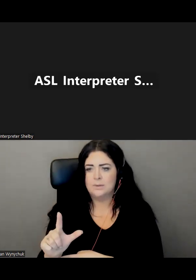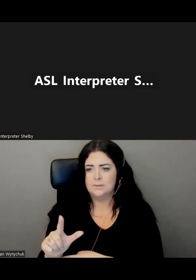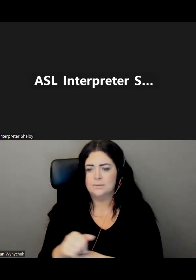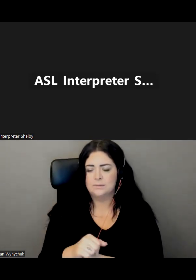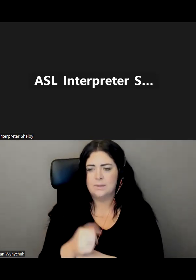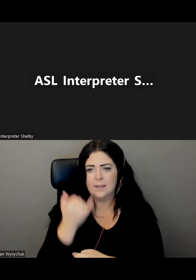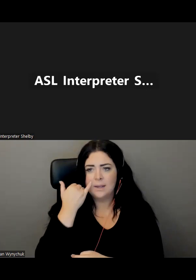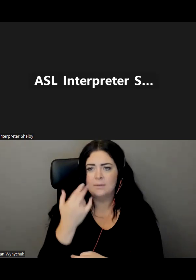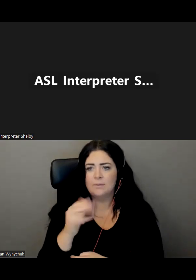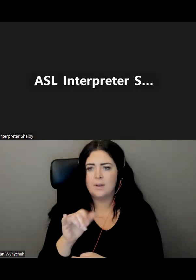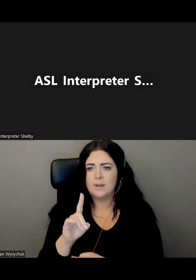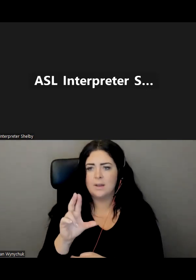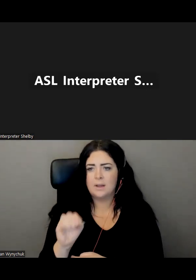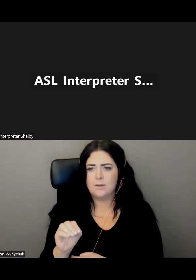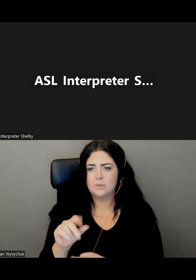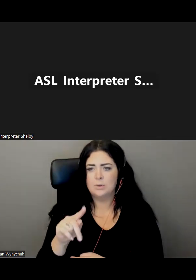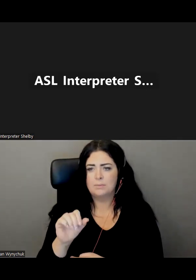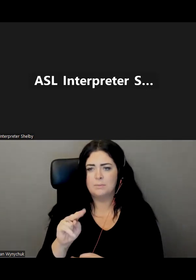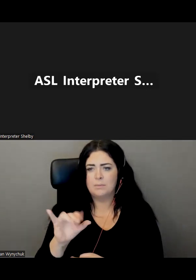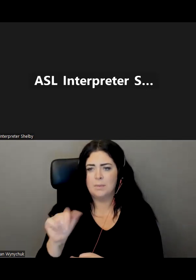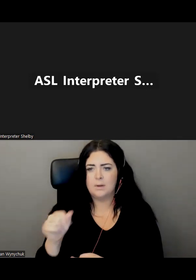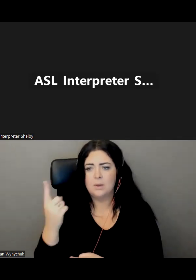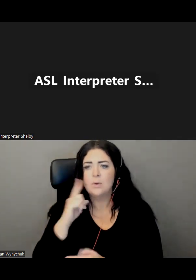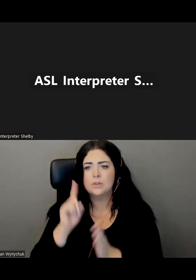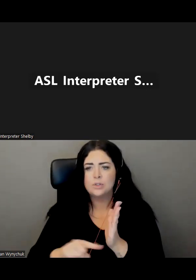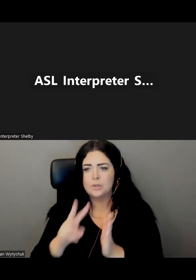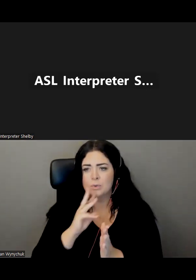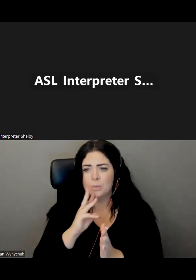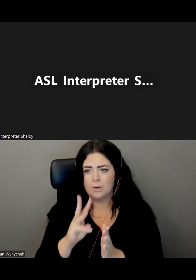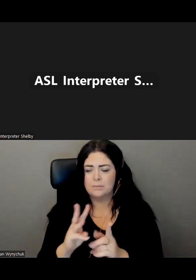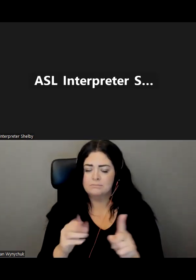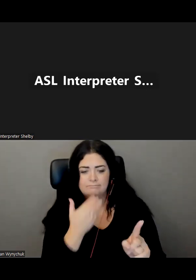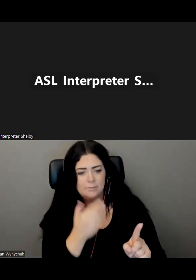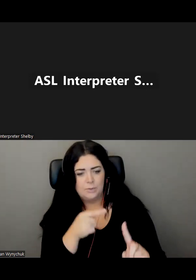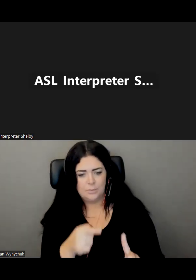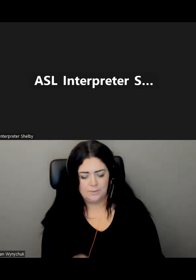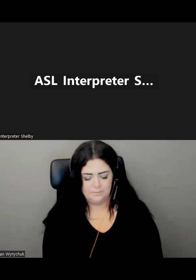hydroponically, make sure that you're checking your water level as well. Absolutely. Great point.